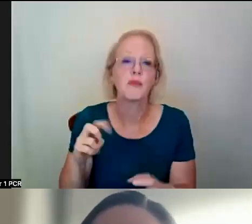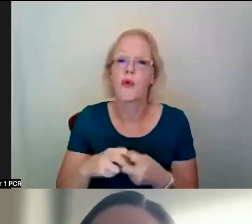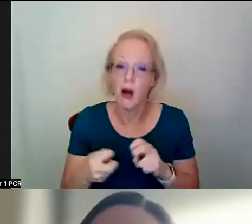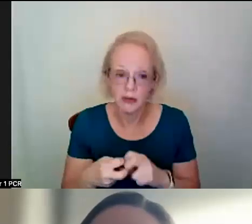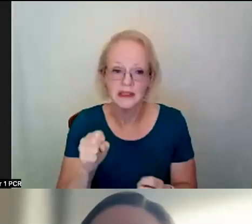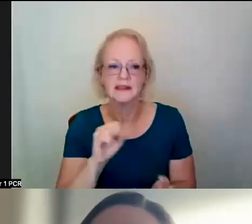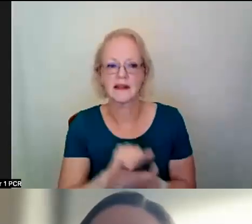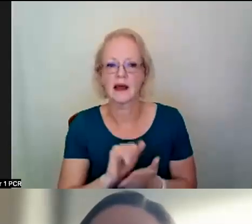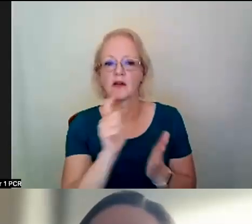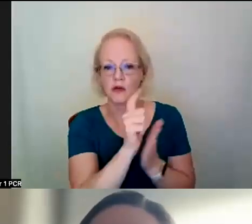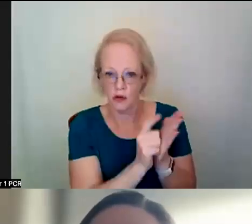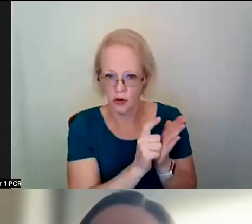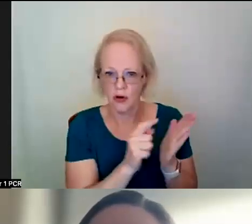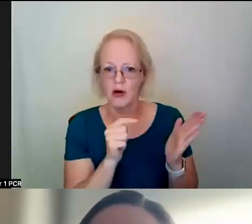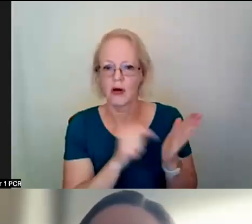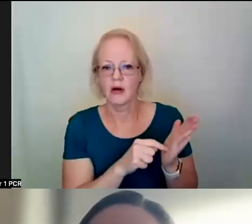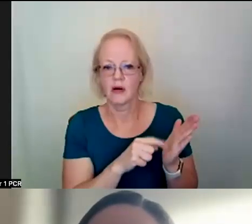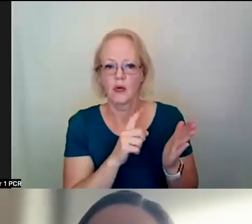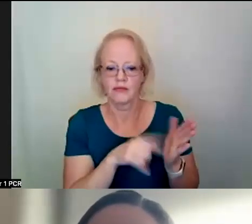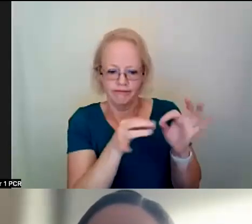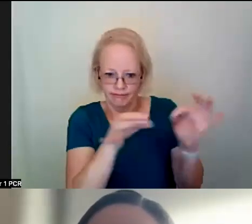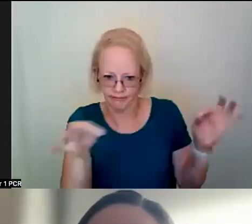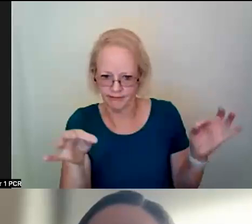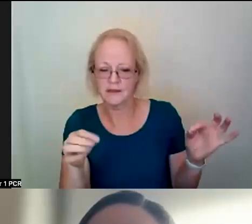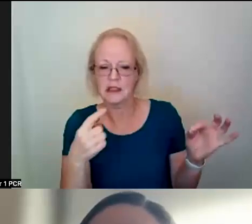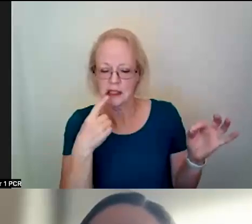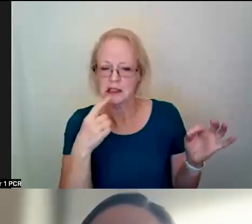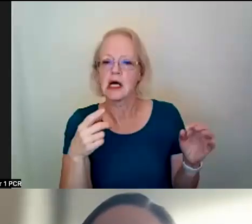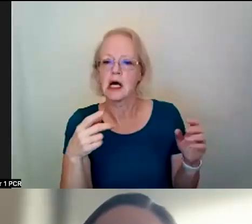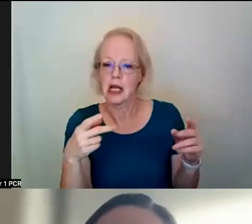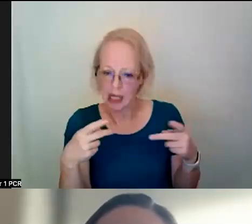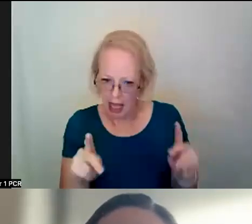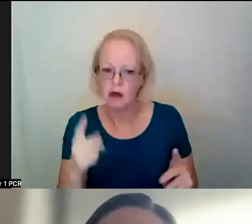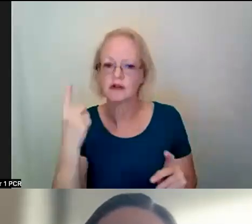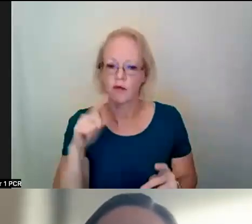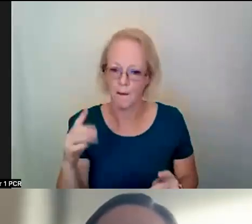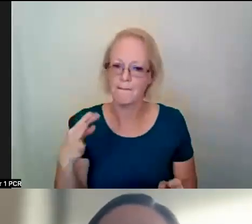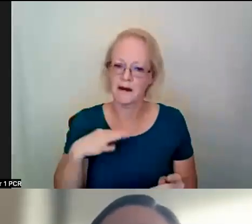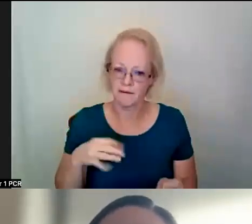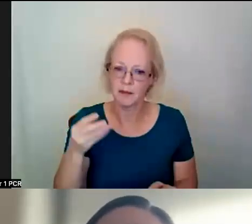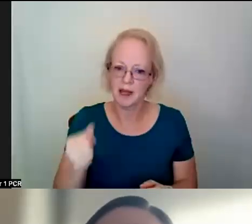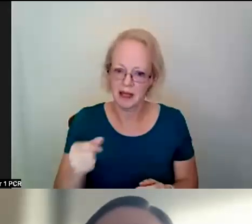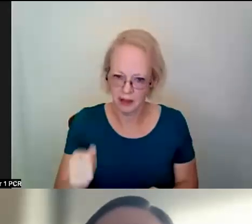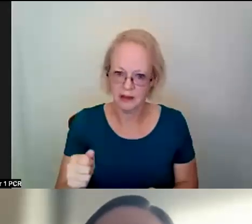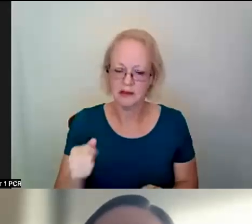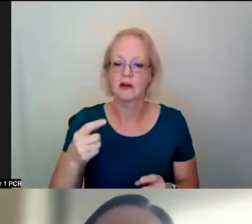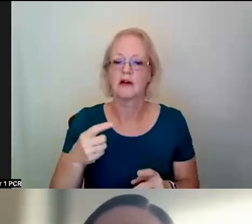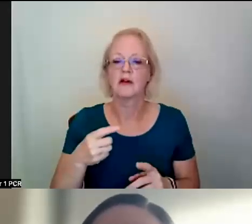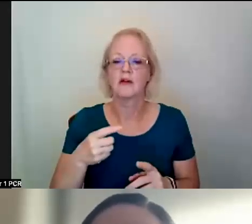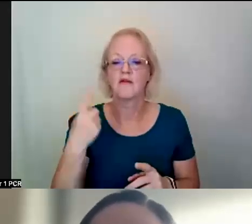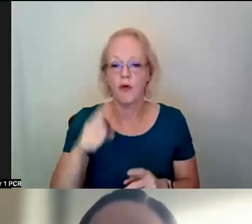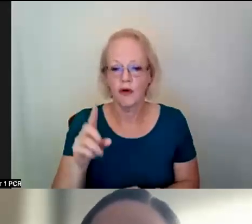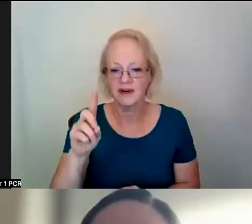written, it allows for benefit payouts in both defined benefit and